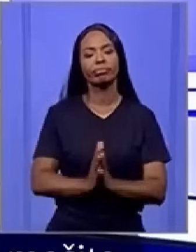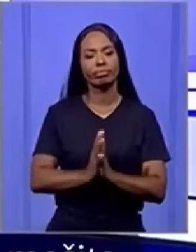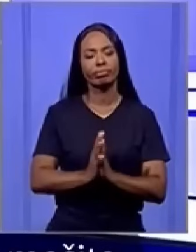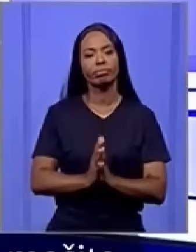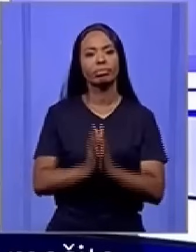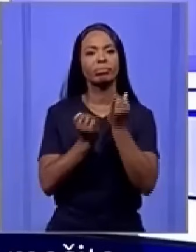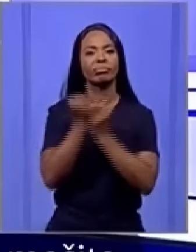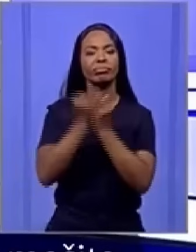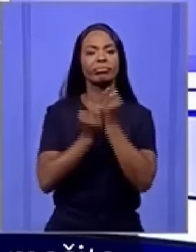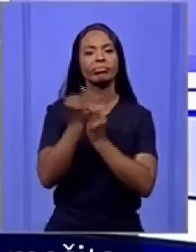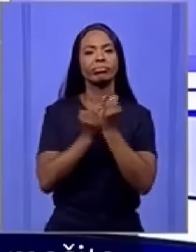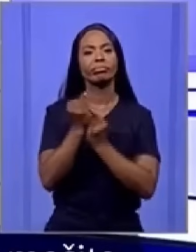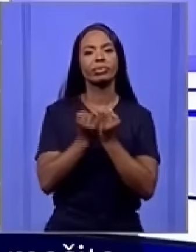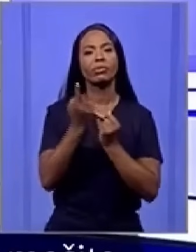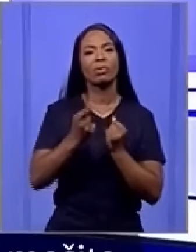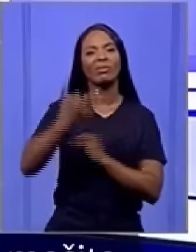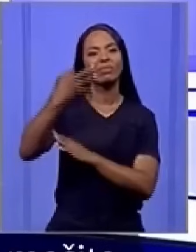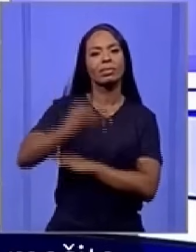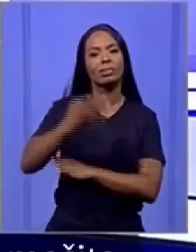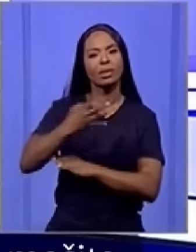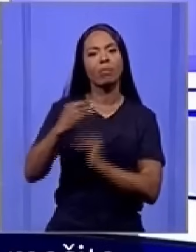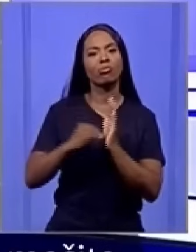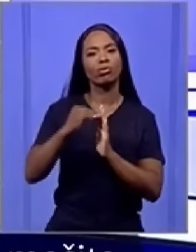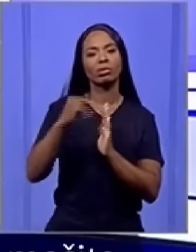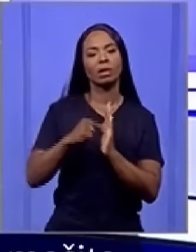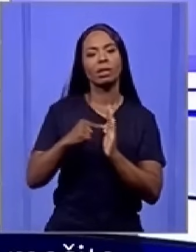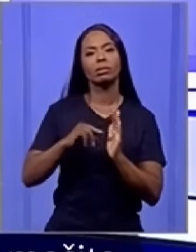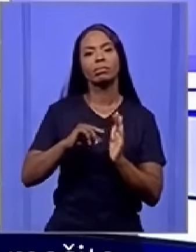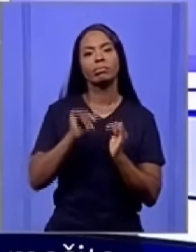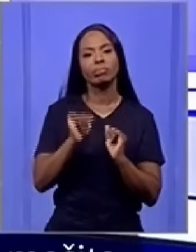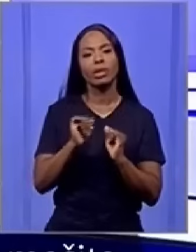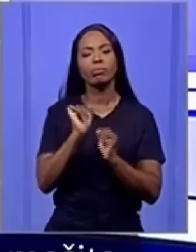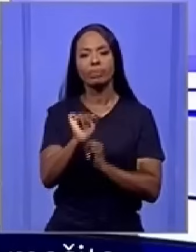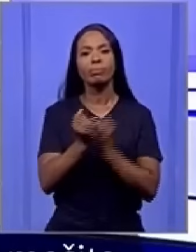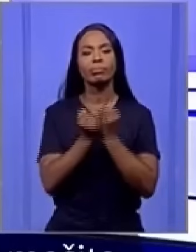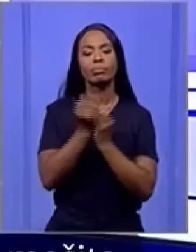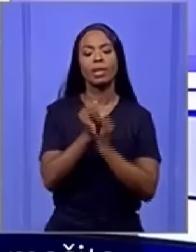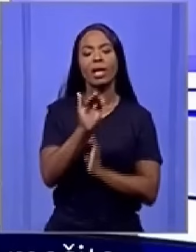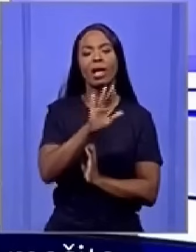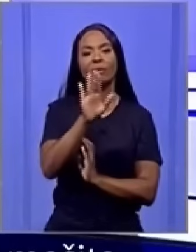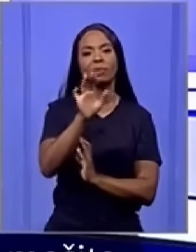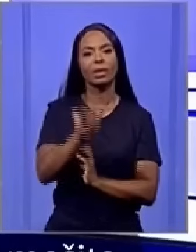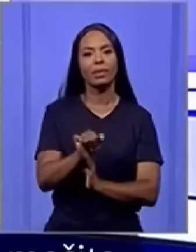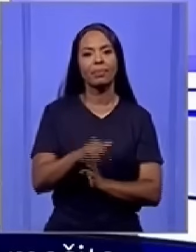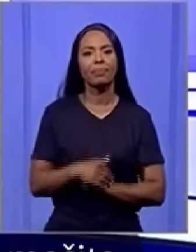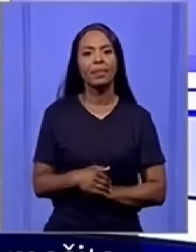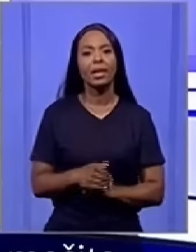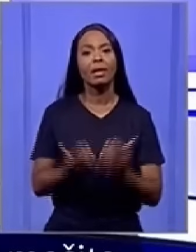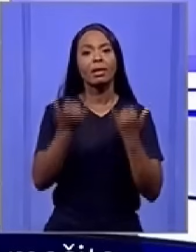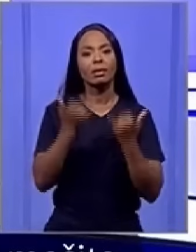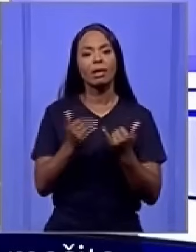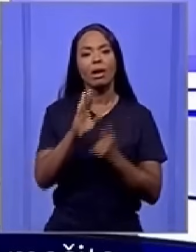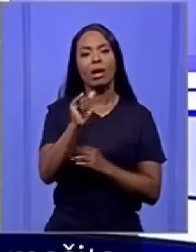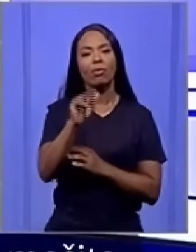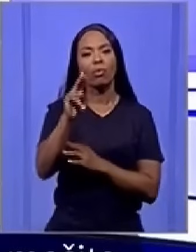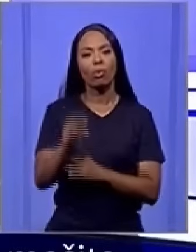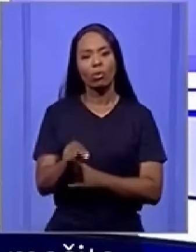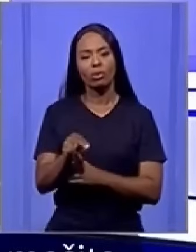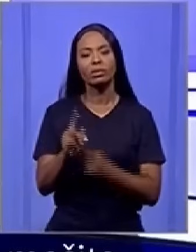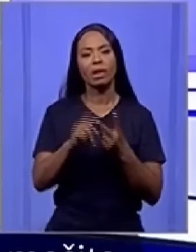go phenkgišanetša maemo a boraro tournamenteng ya Afrika. Go sa le bjalo makgaolakgang a AFCON magareng